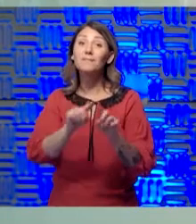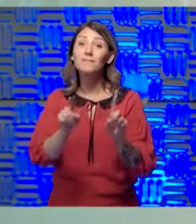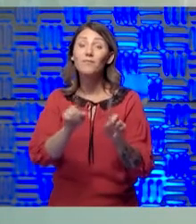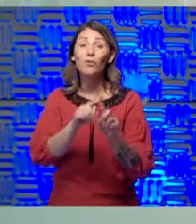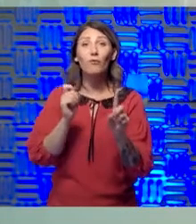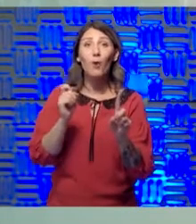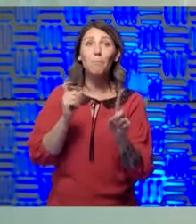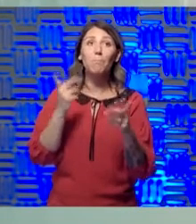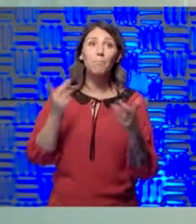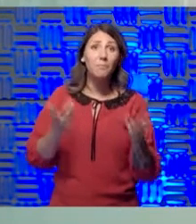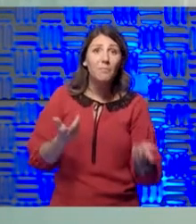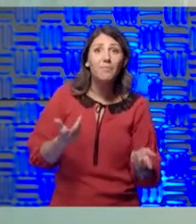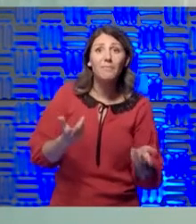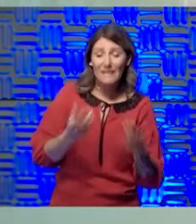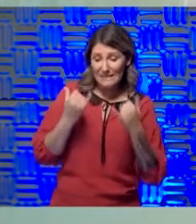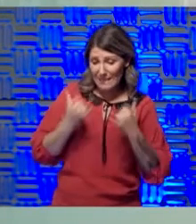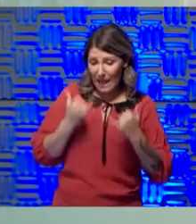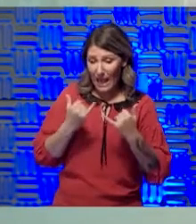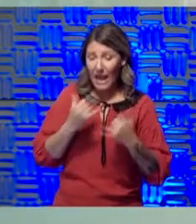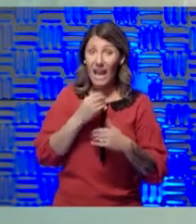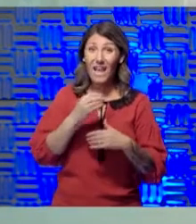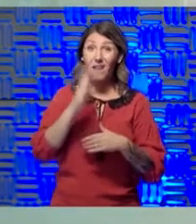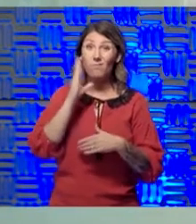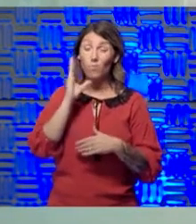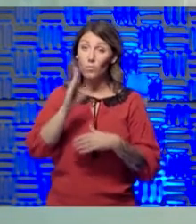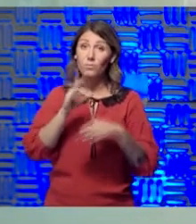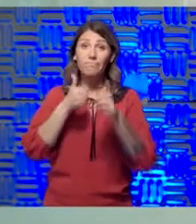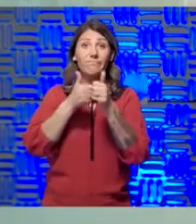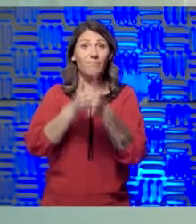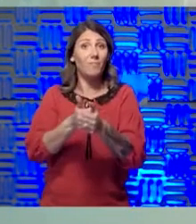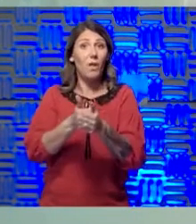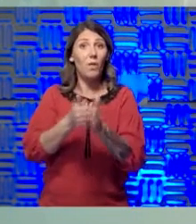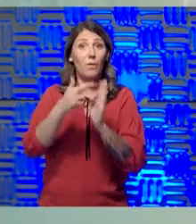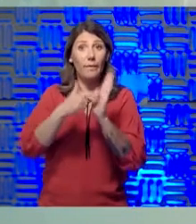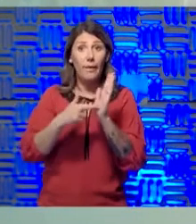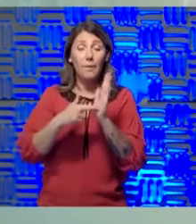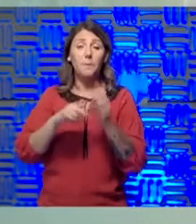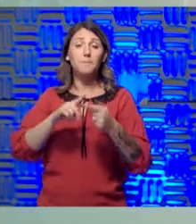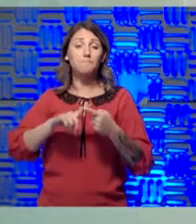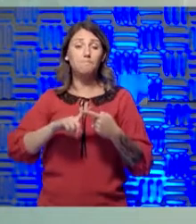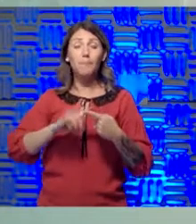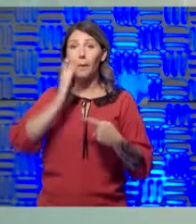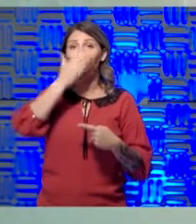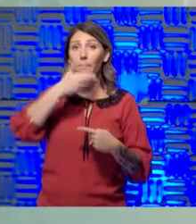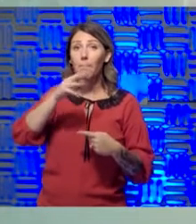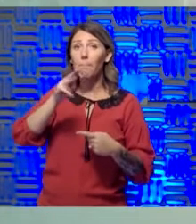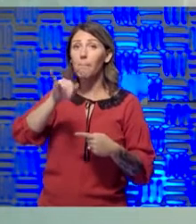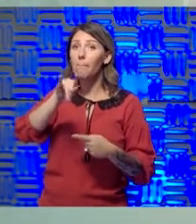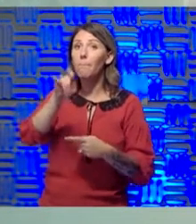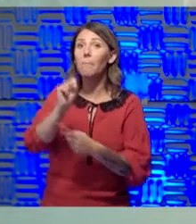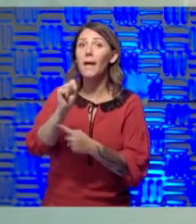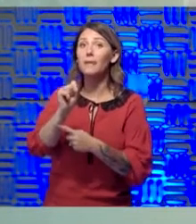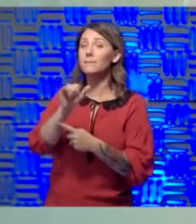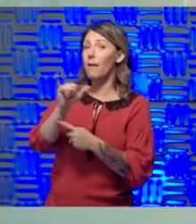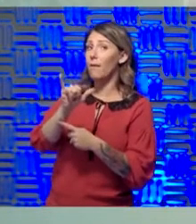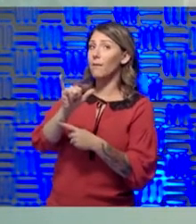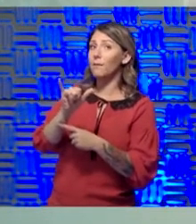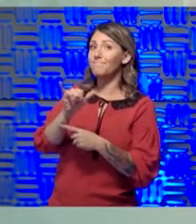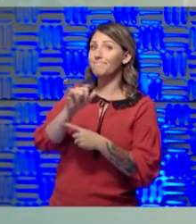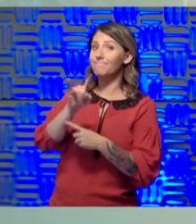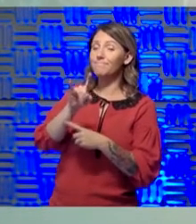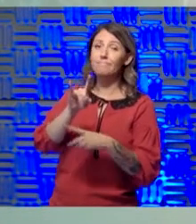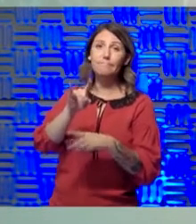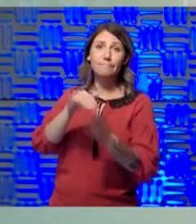does today, and I would follow those guidelines. I think a mask, like what Dr. Hawkinson mentioned, I think